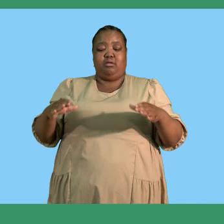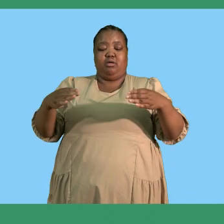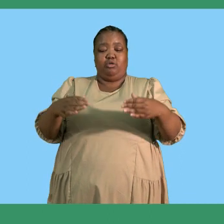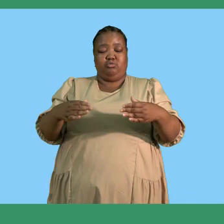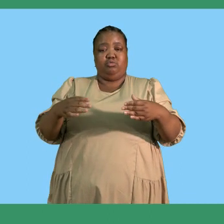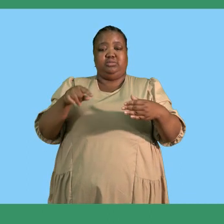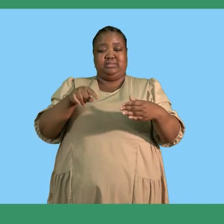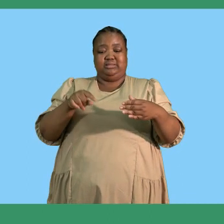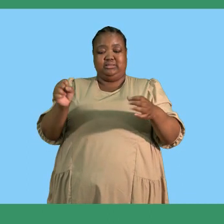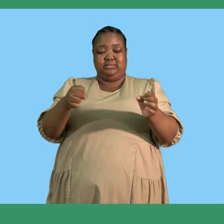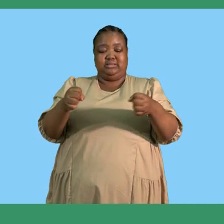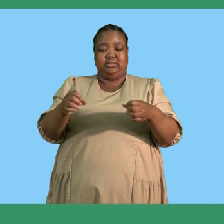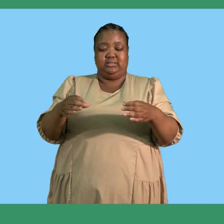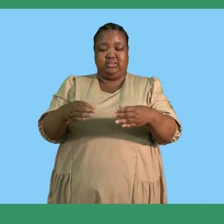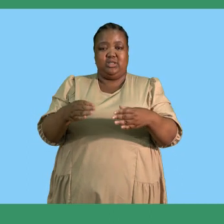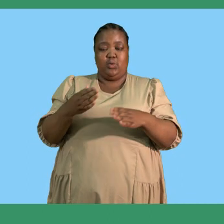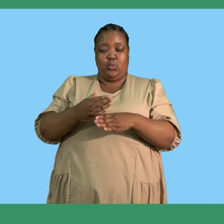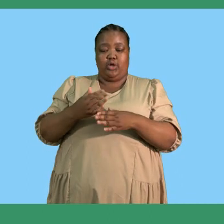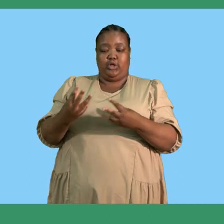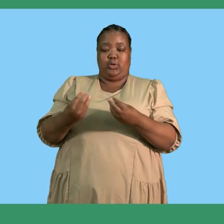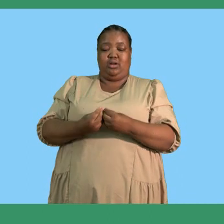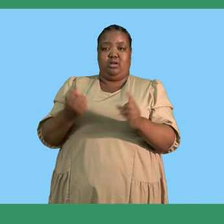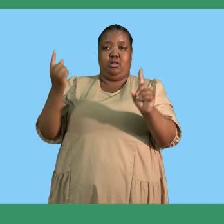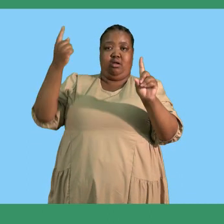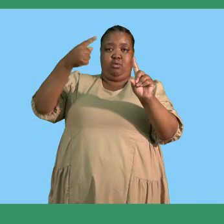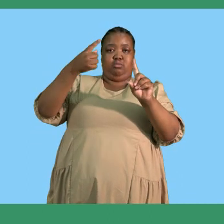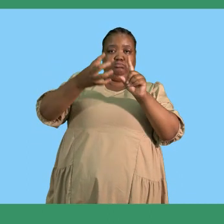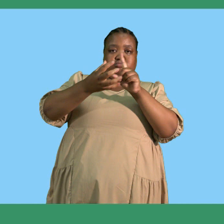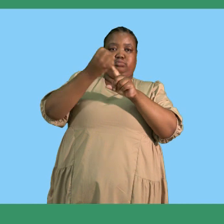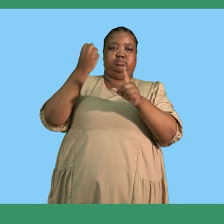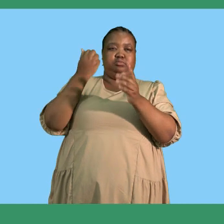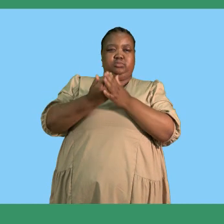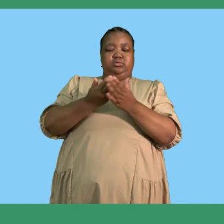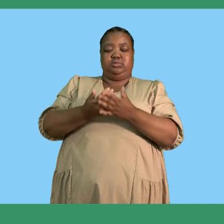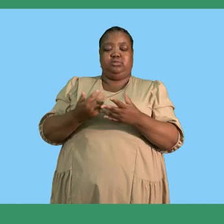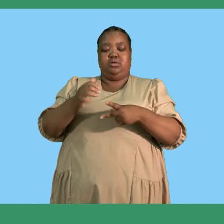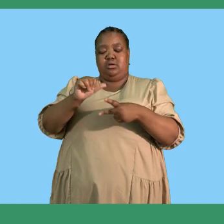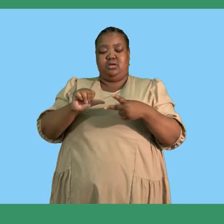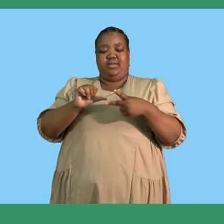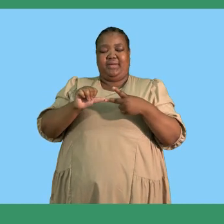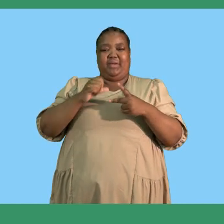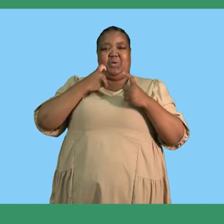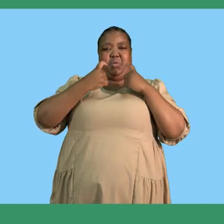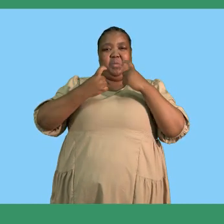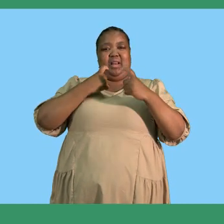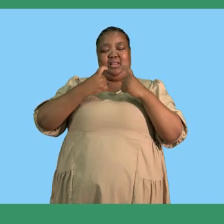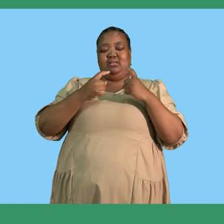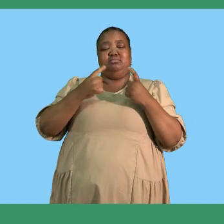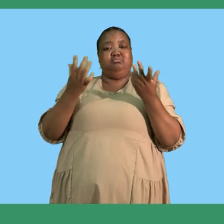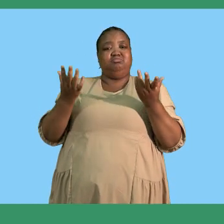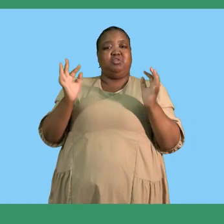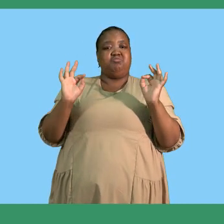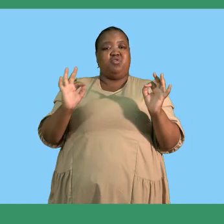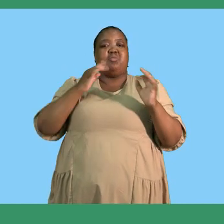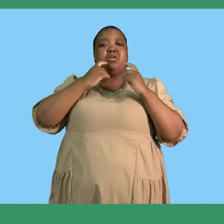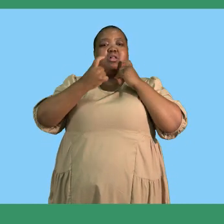organized to work together to achieve a common goal. We also have the word grievance, which is a